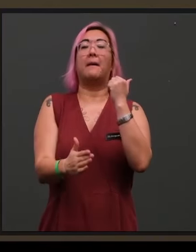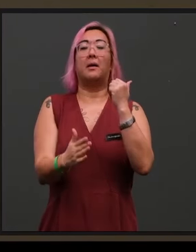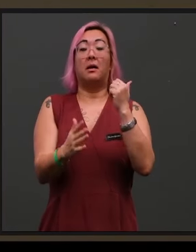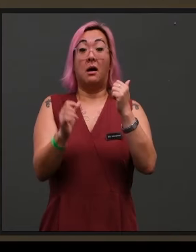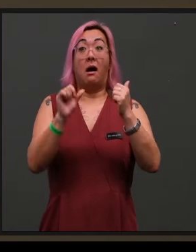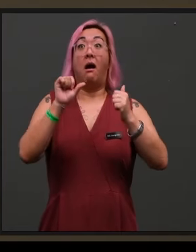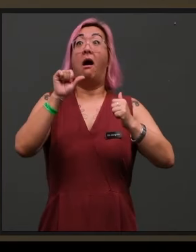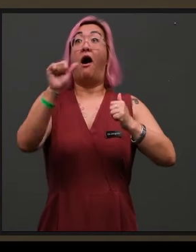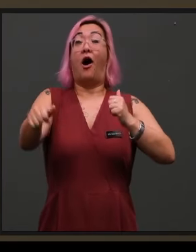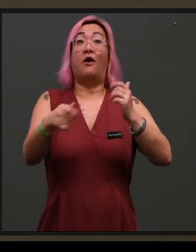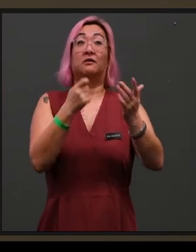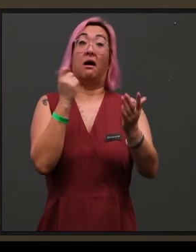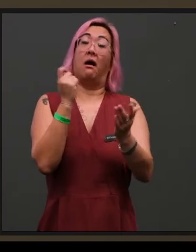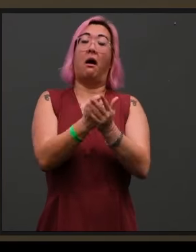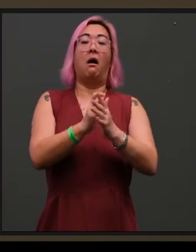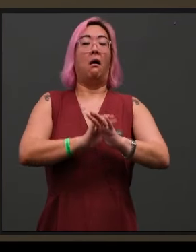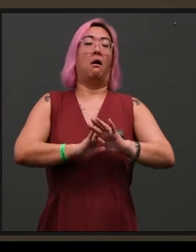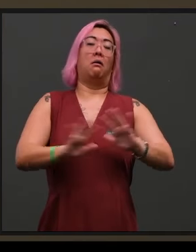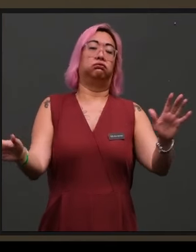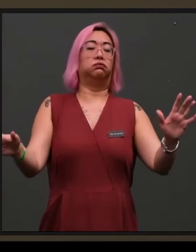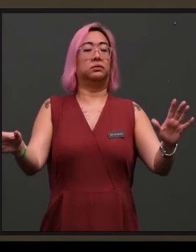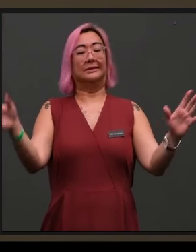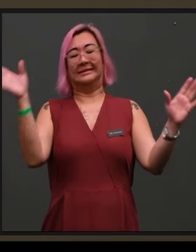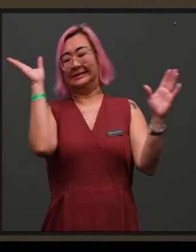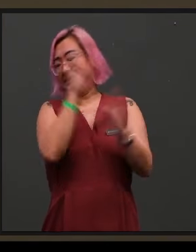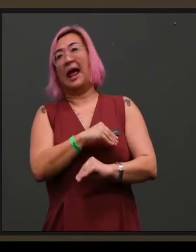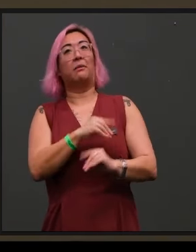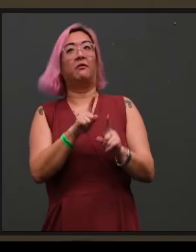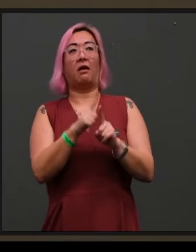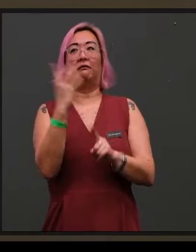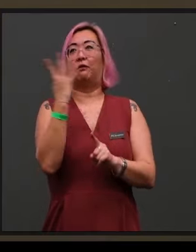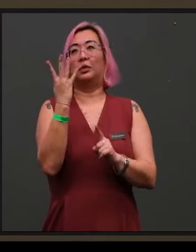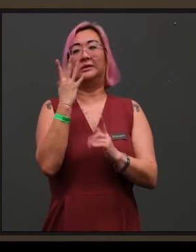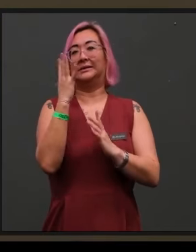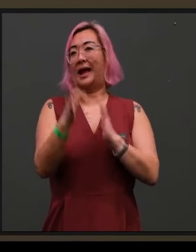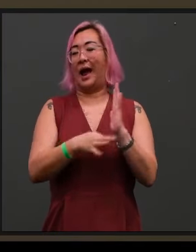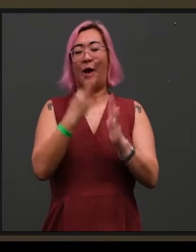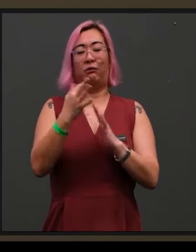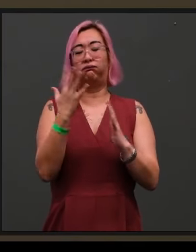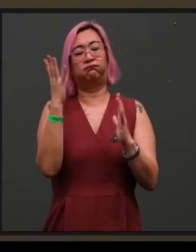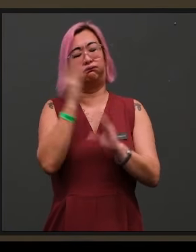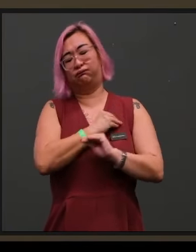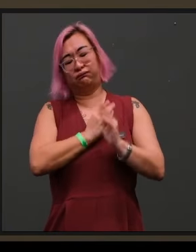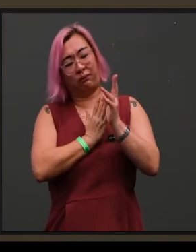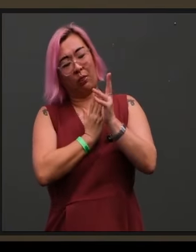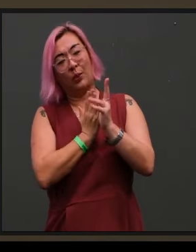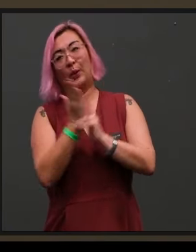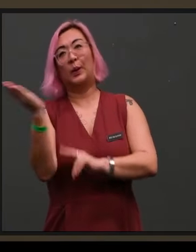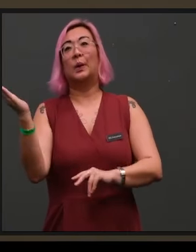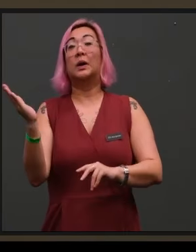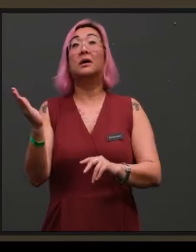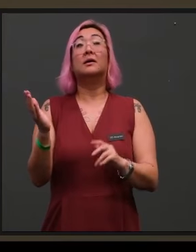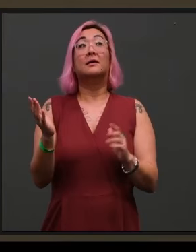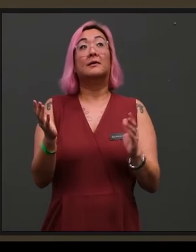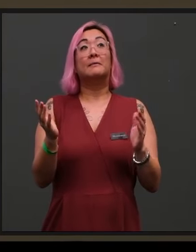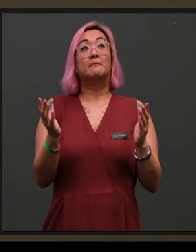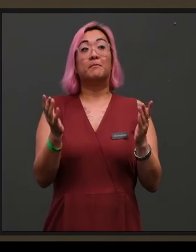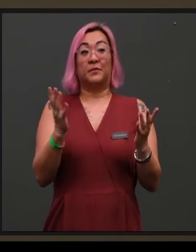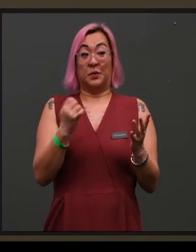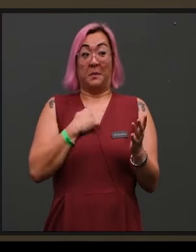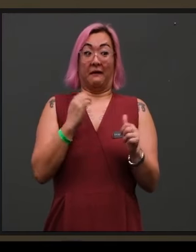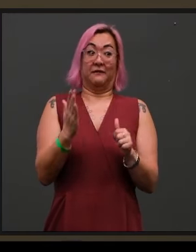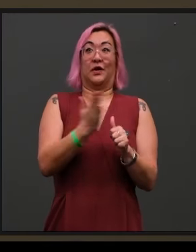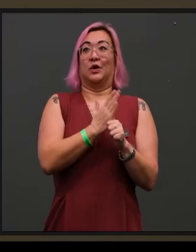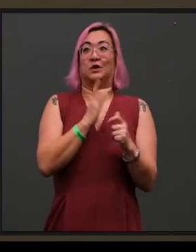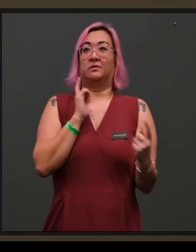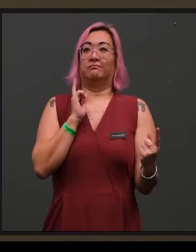come out, I just slept for about 14 hours, I think. So that was my initial response to it. But then